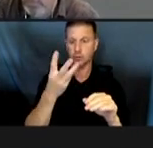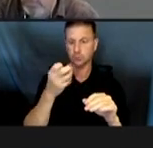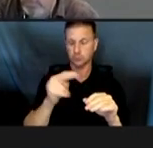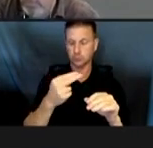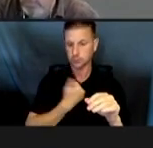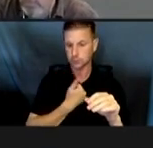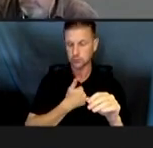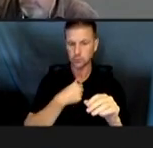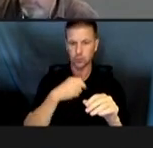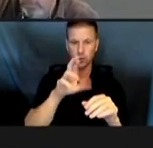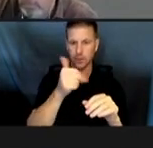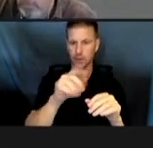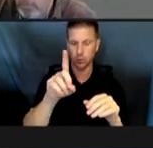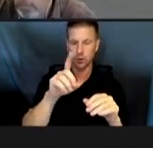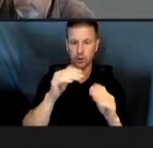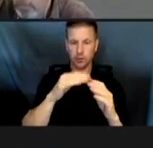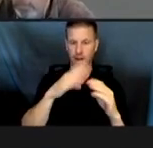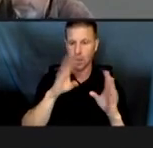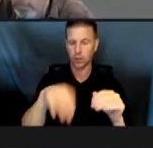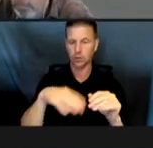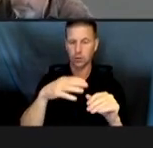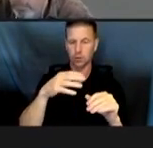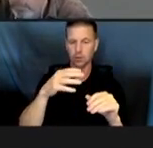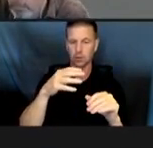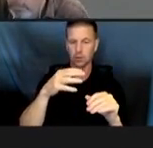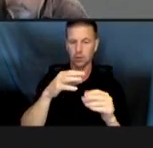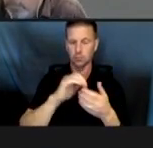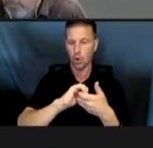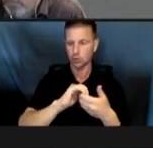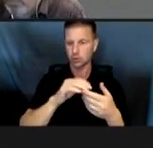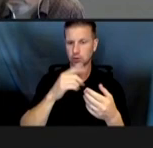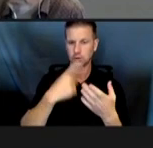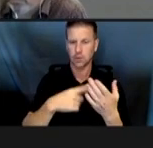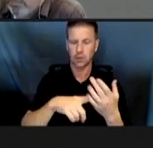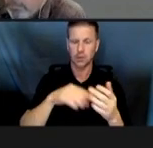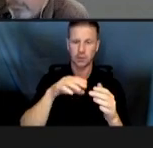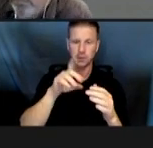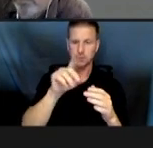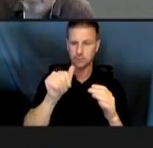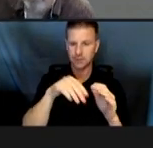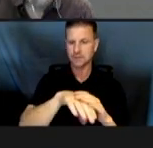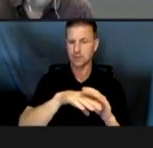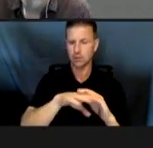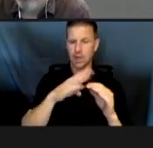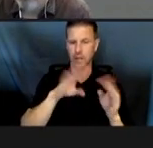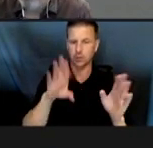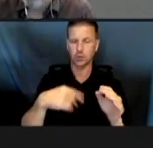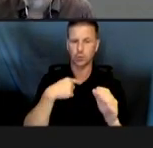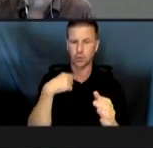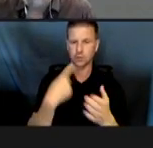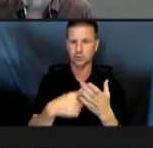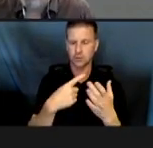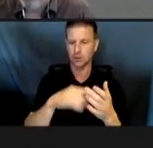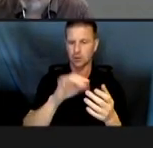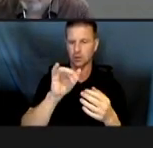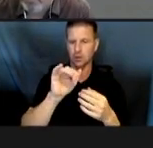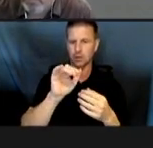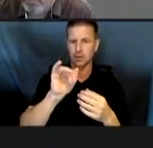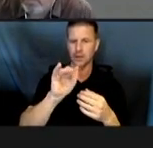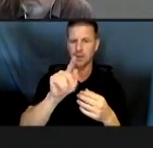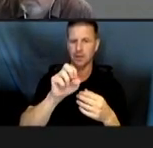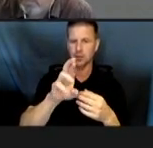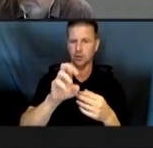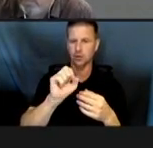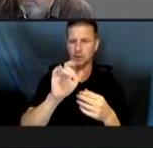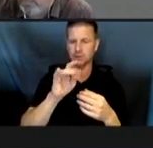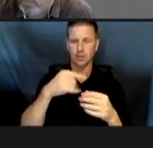or anyone at the Fair Housing Partnership is discussing disability accessibility in housing, we are discussing intersectionality.